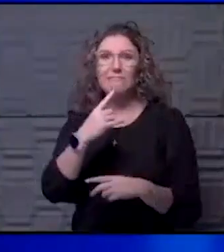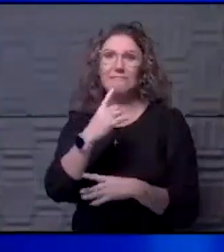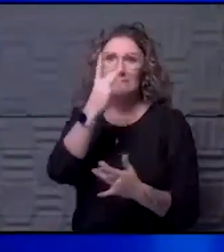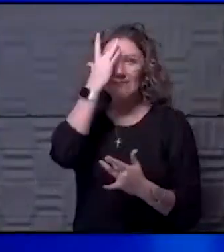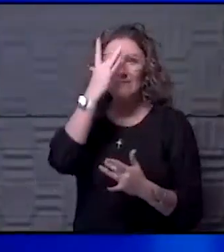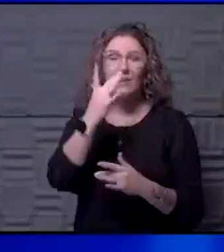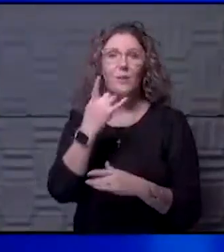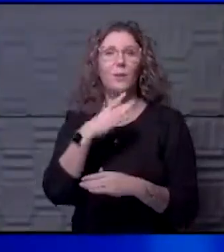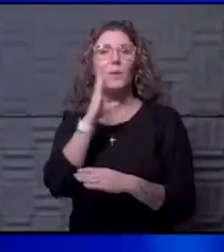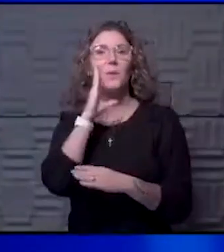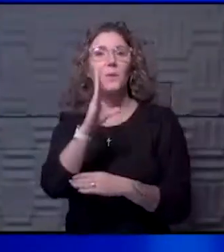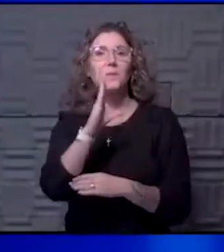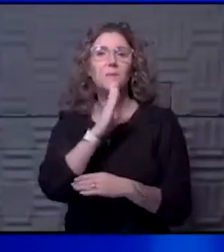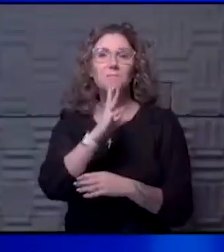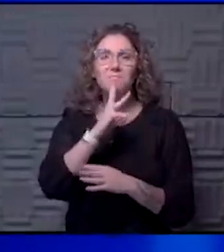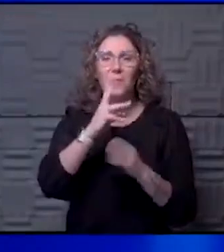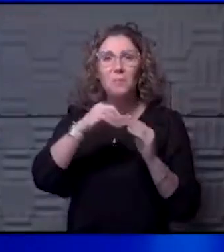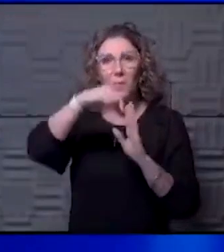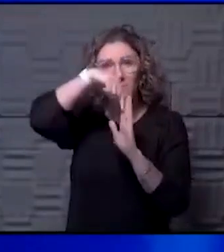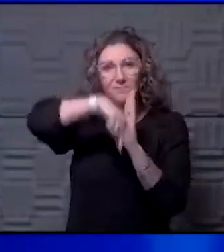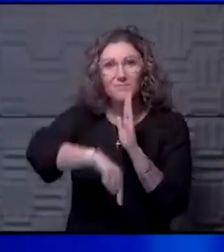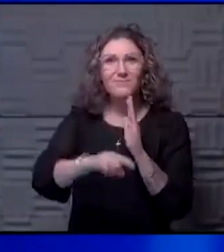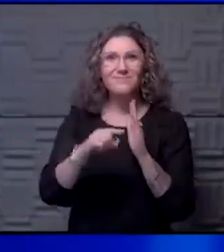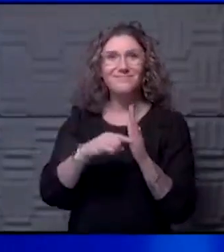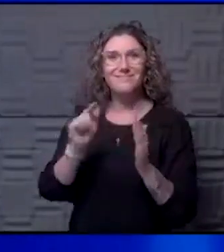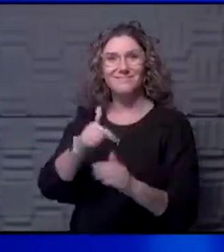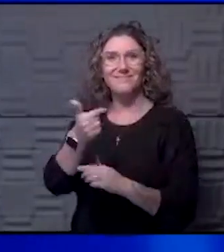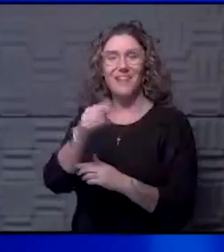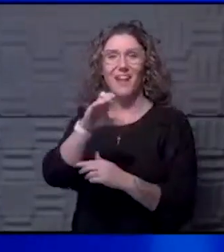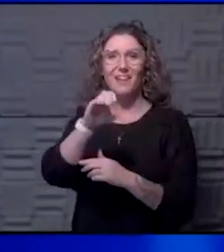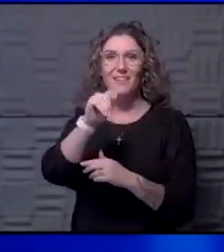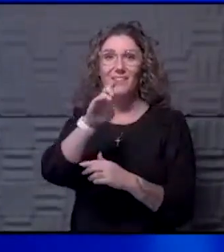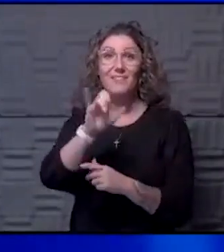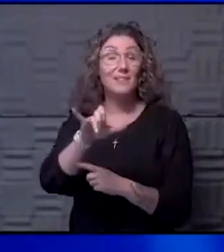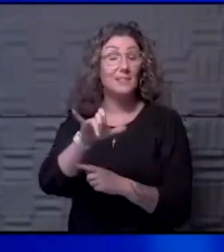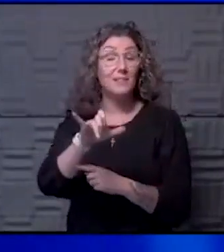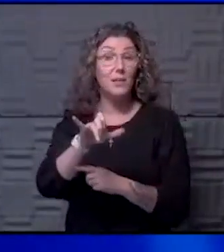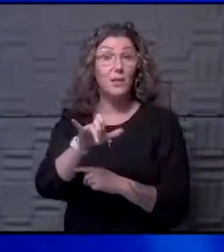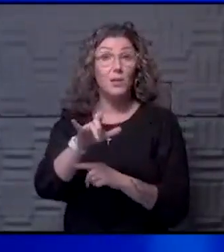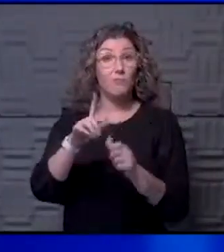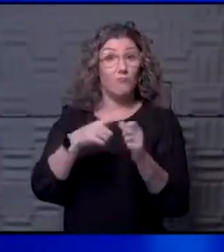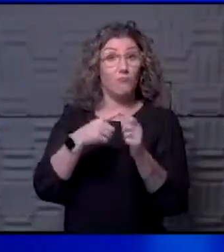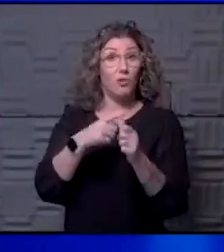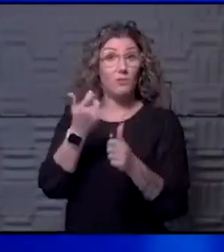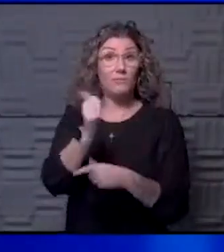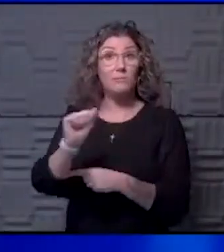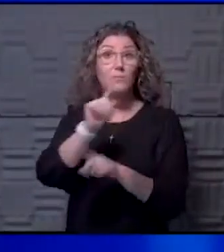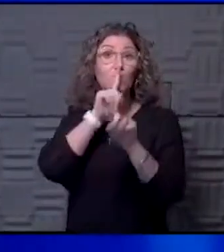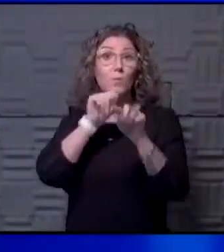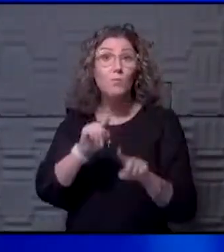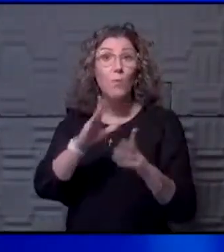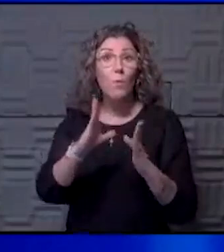more about that with Casey here in just a bit. But before we do, are there any reporter questions this morning?